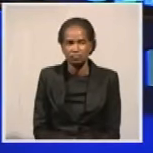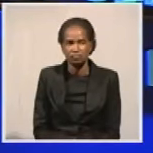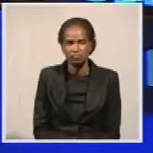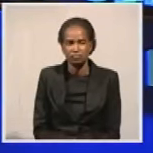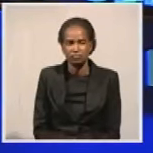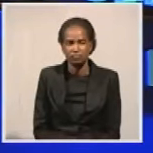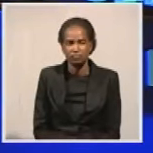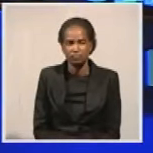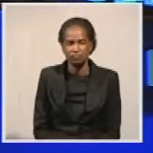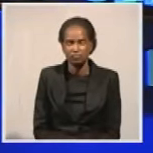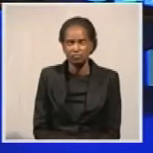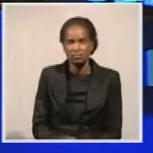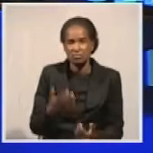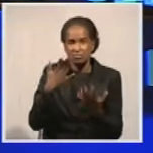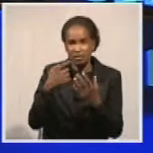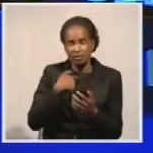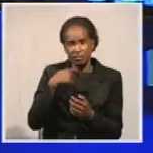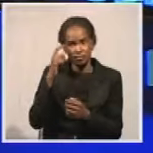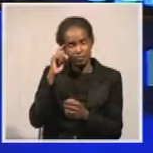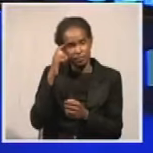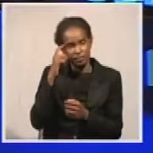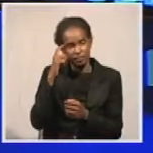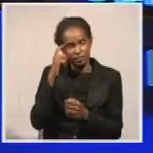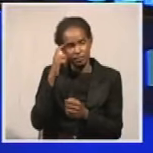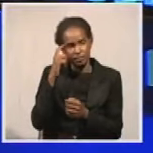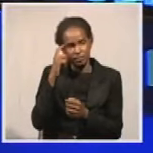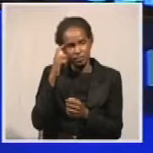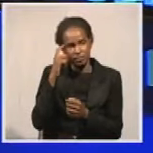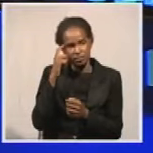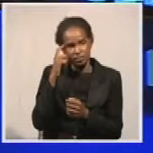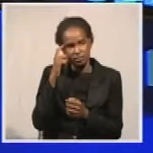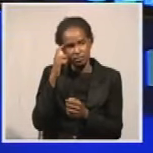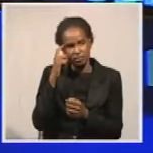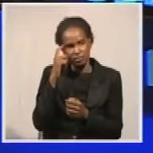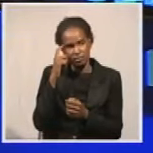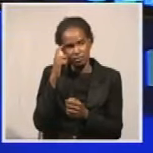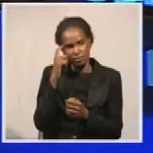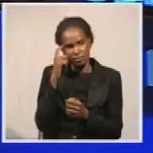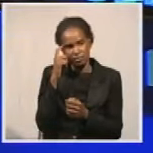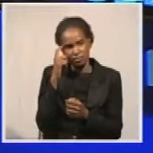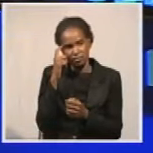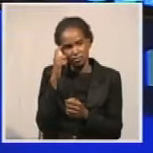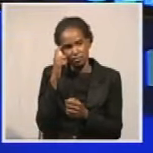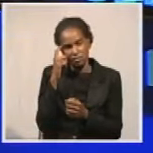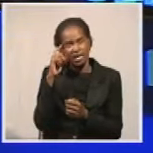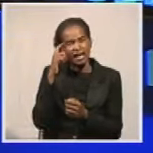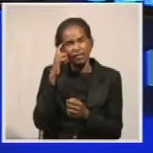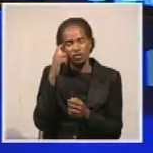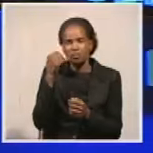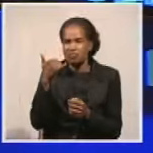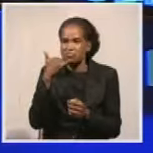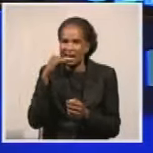Inasmuch that I thought not receiving the call would not disturb my sleep,